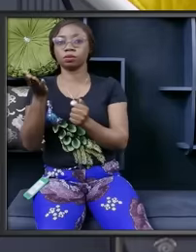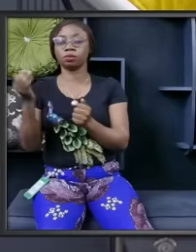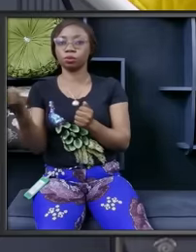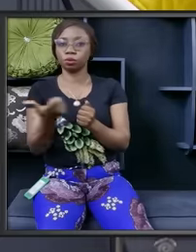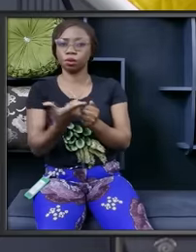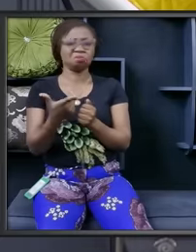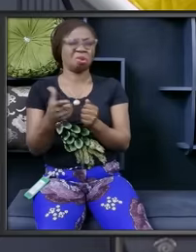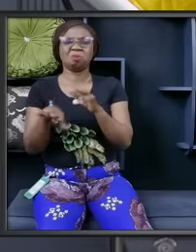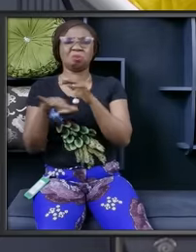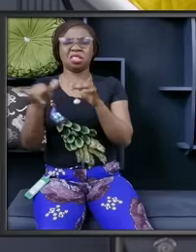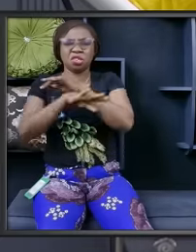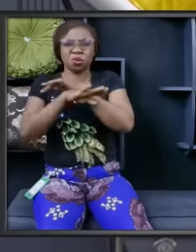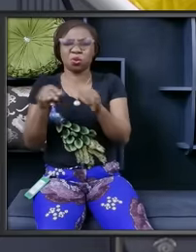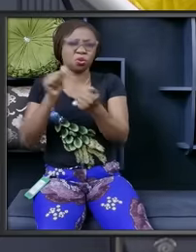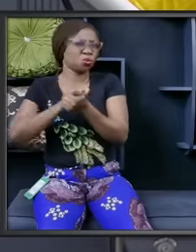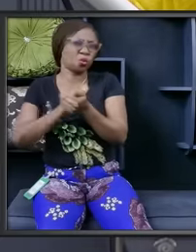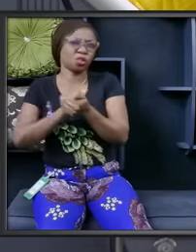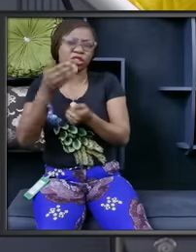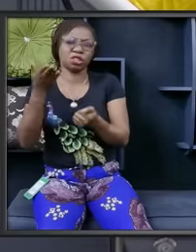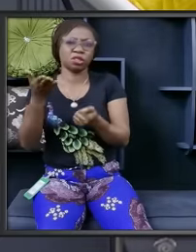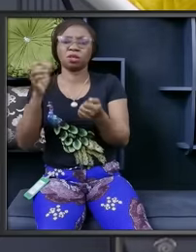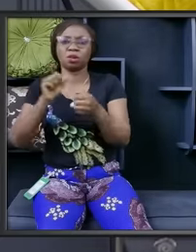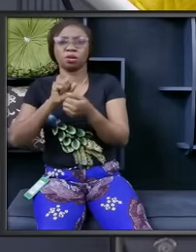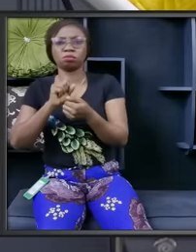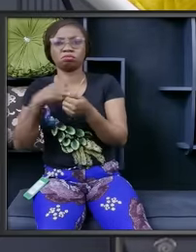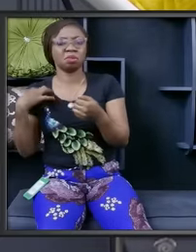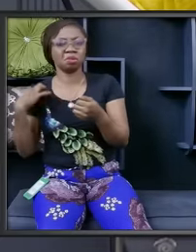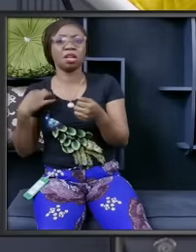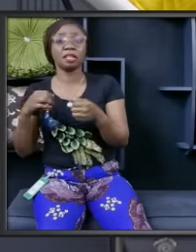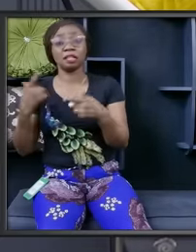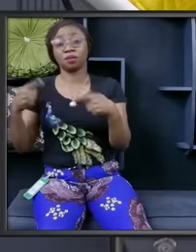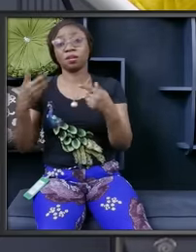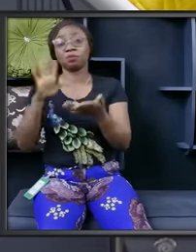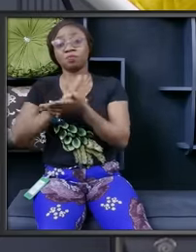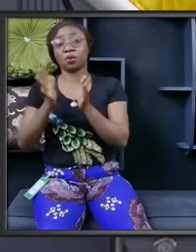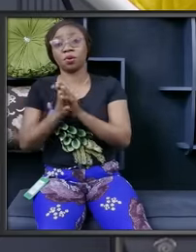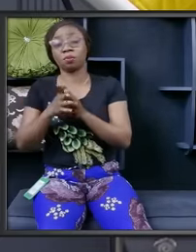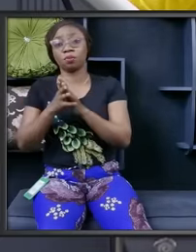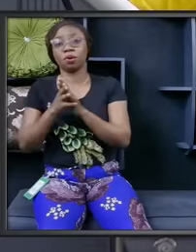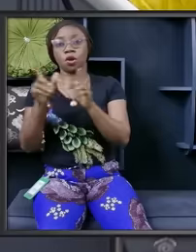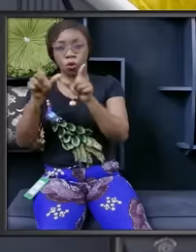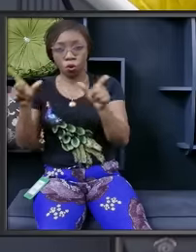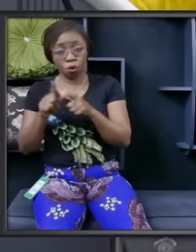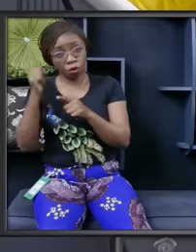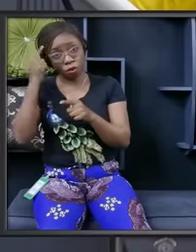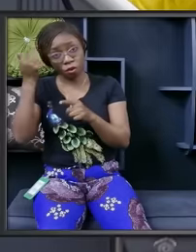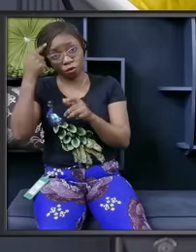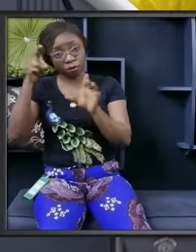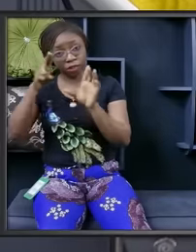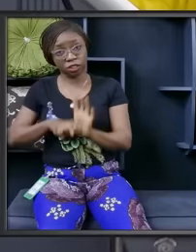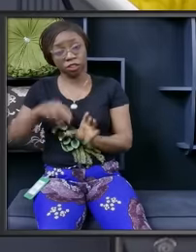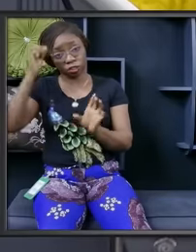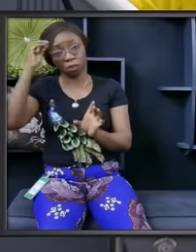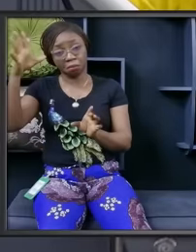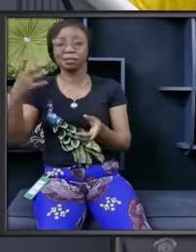you? Now recently, now the time where you don't become local government chairman, now you begin the. But that time, now you they wash. Now me they wash the